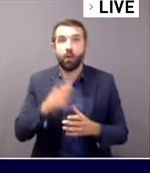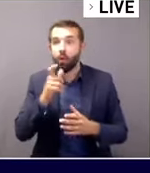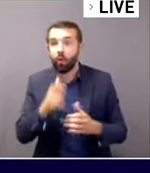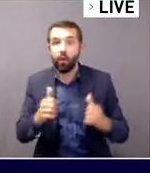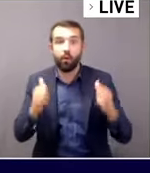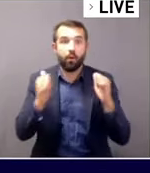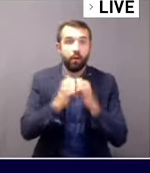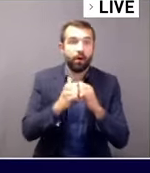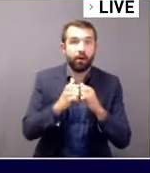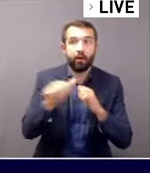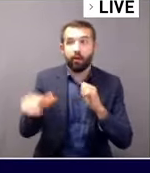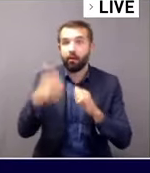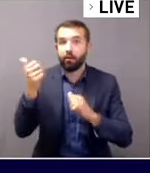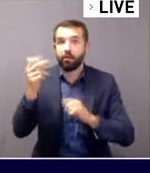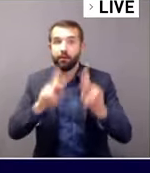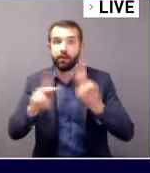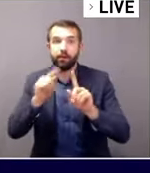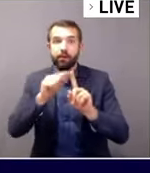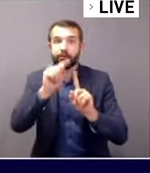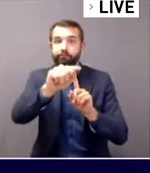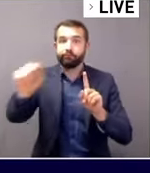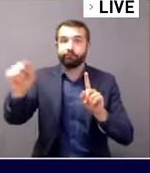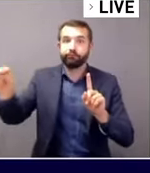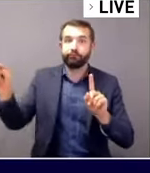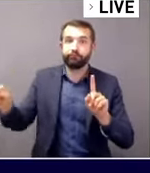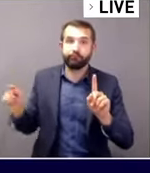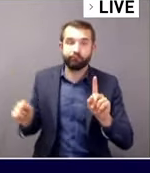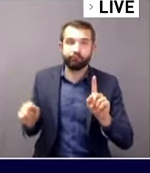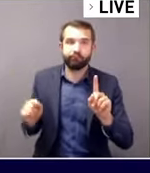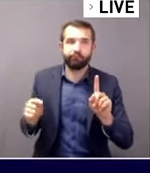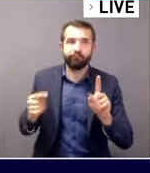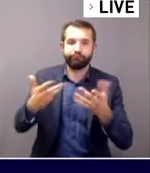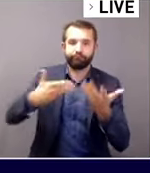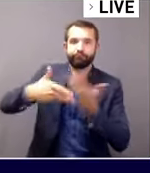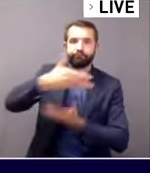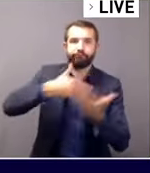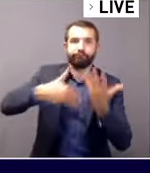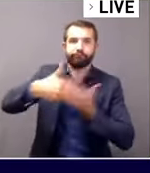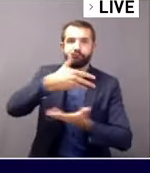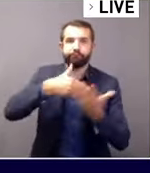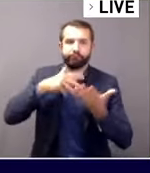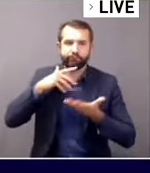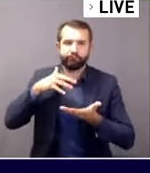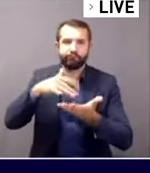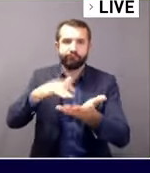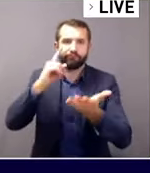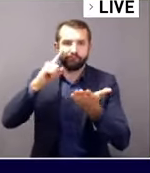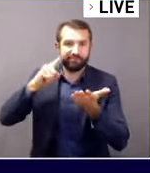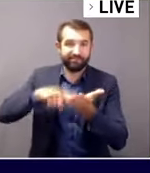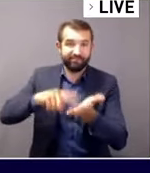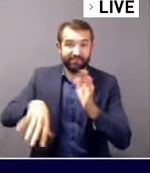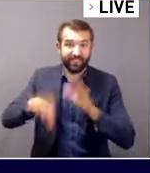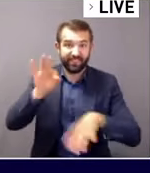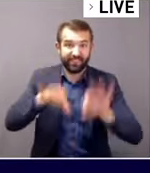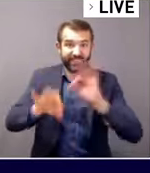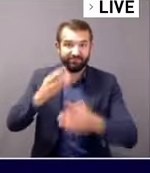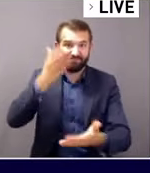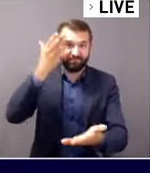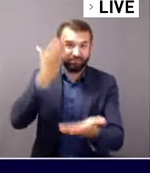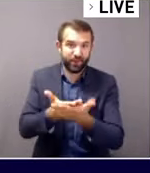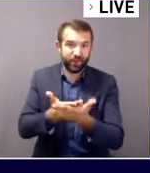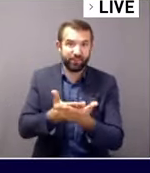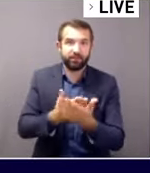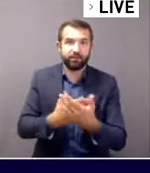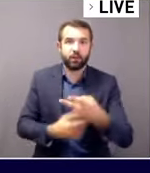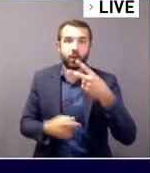there. What science has shown with respect to COVID-19 over the past several months is that those two things, coupled with